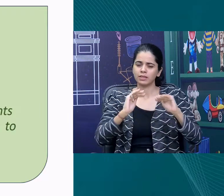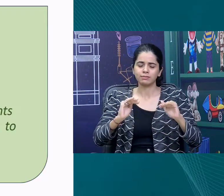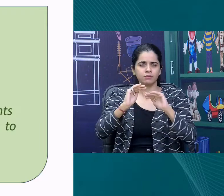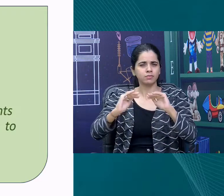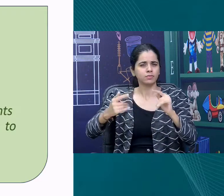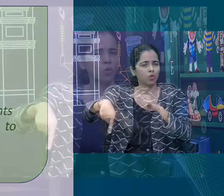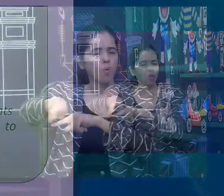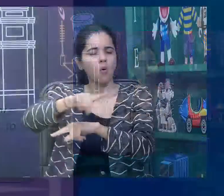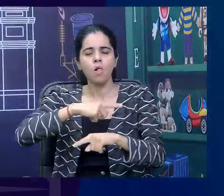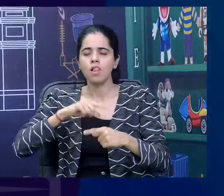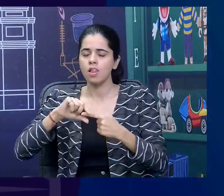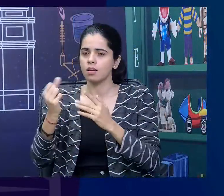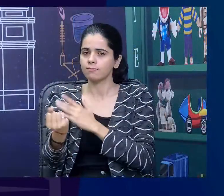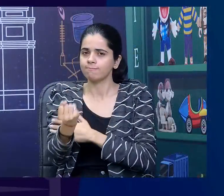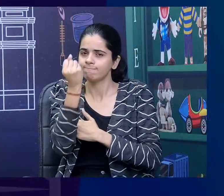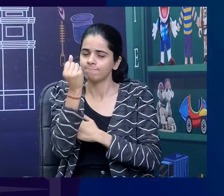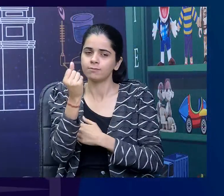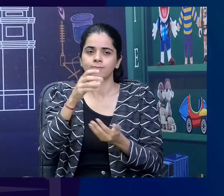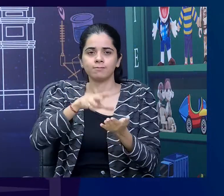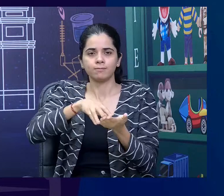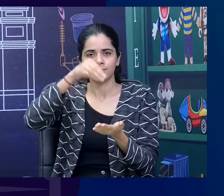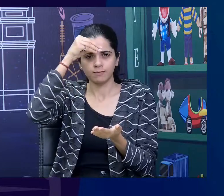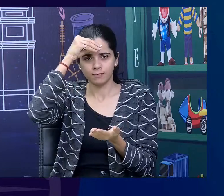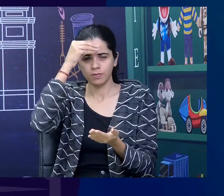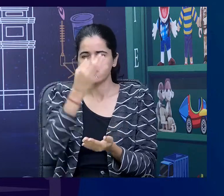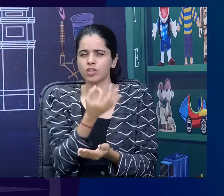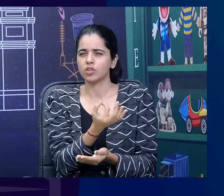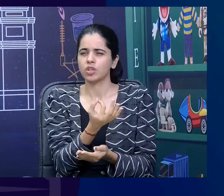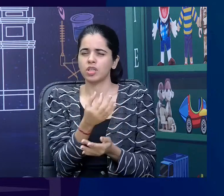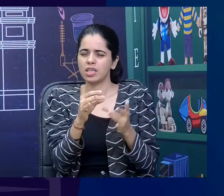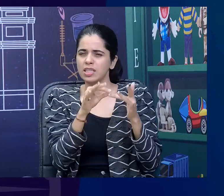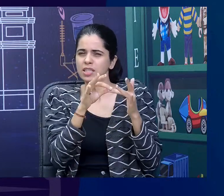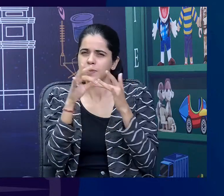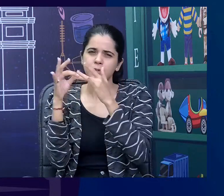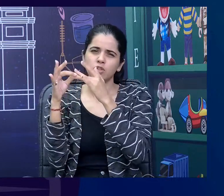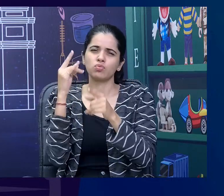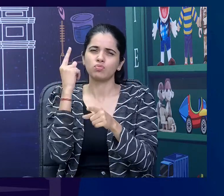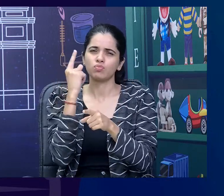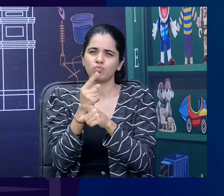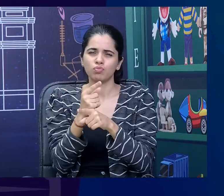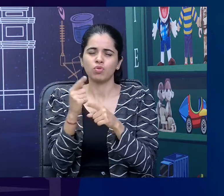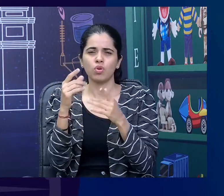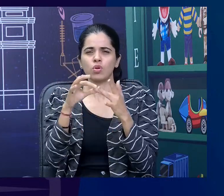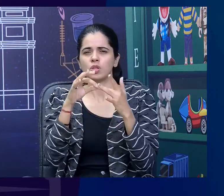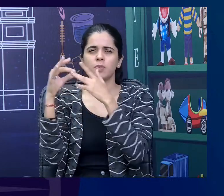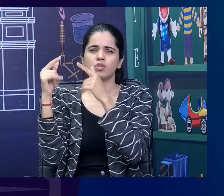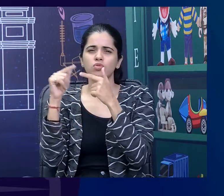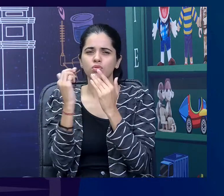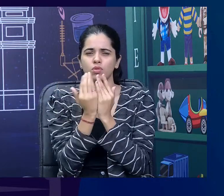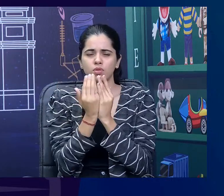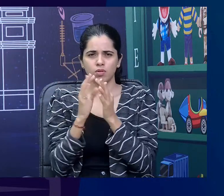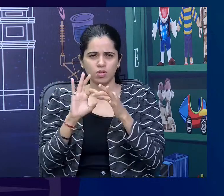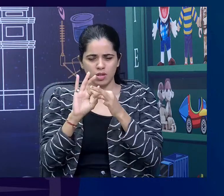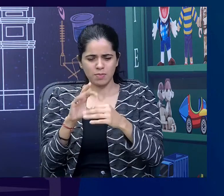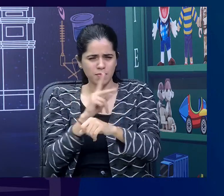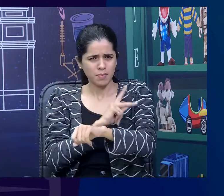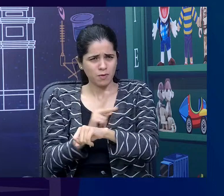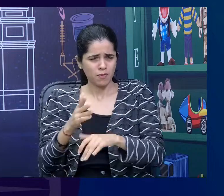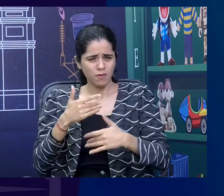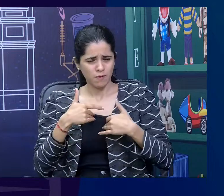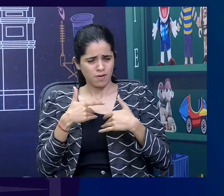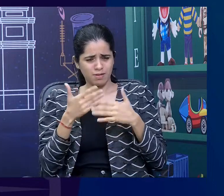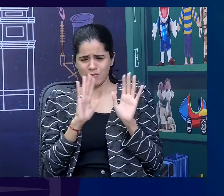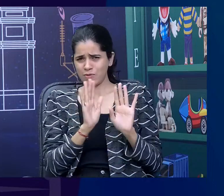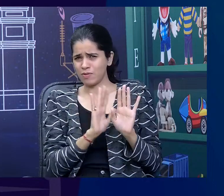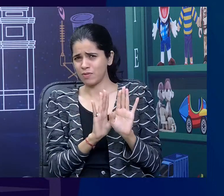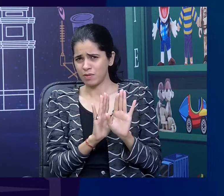learn. So much of special educational inputs we have got, even teachers, that sometimes they believe, oh, I'm not a professional. I don't think I